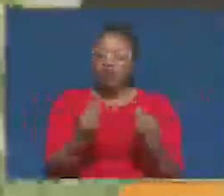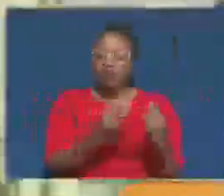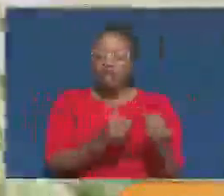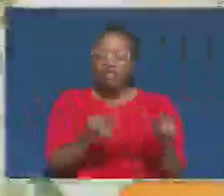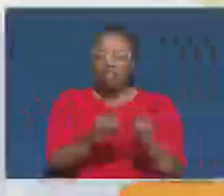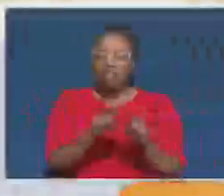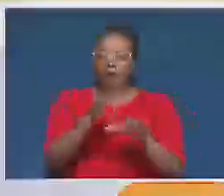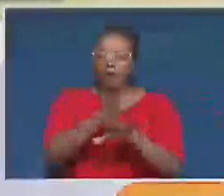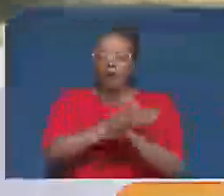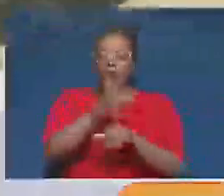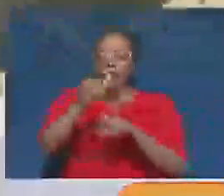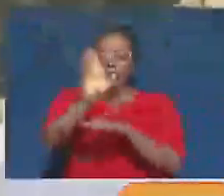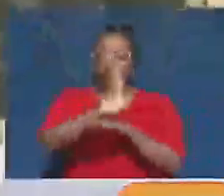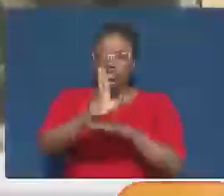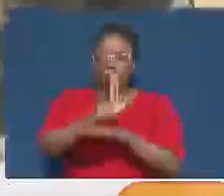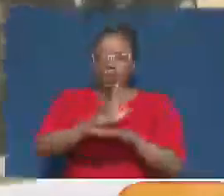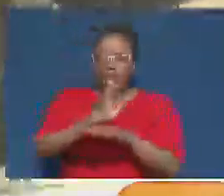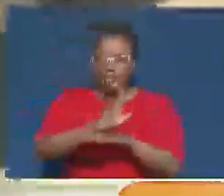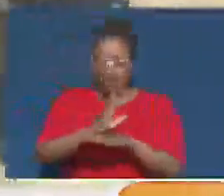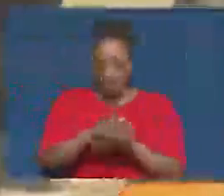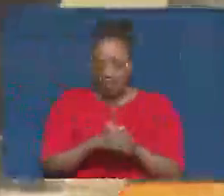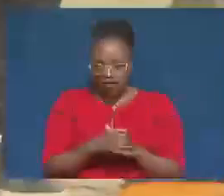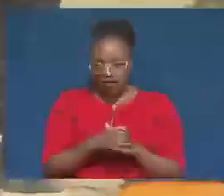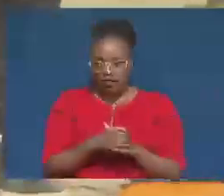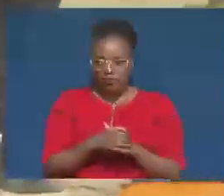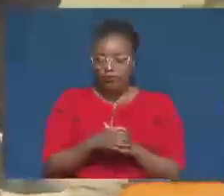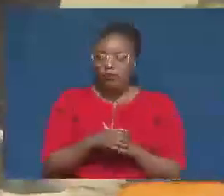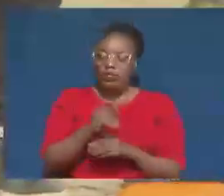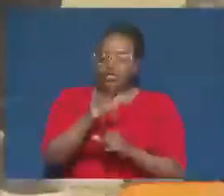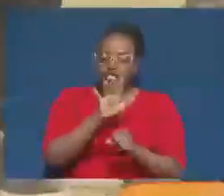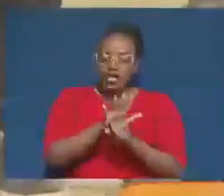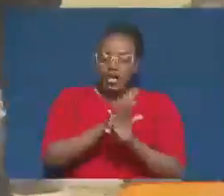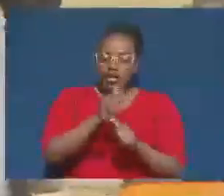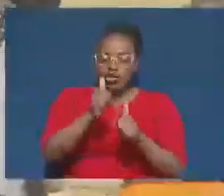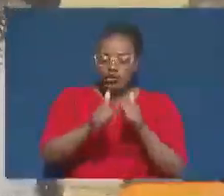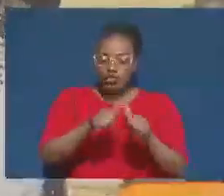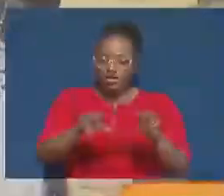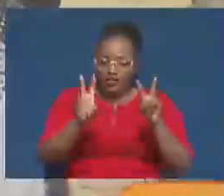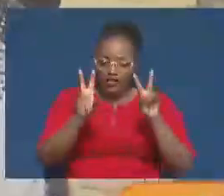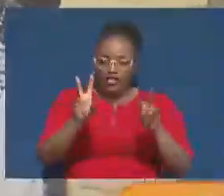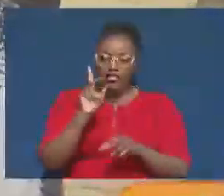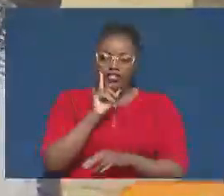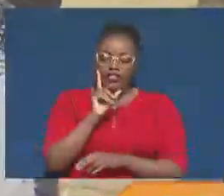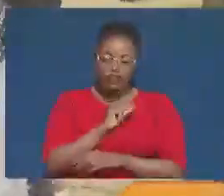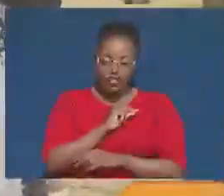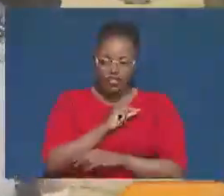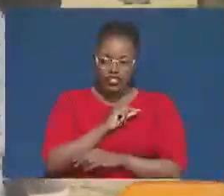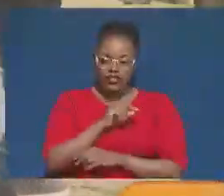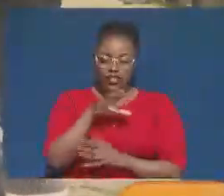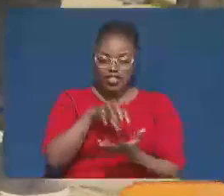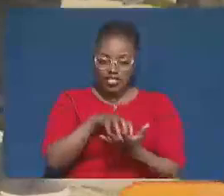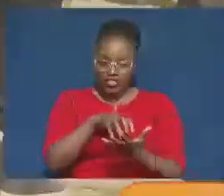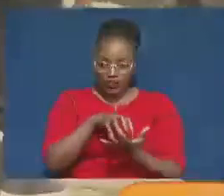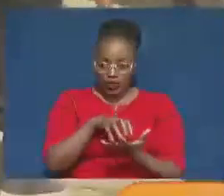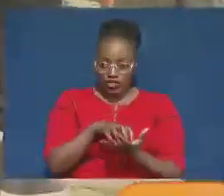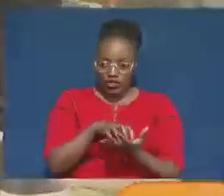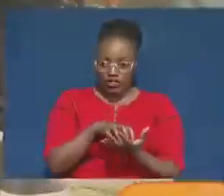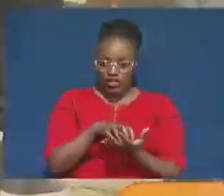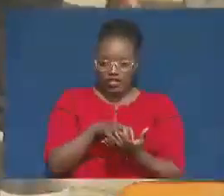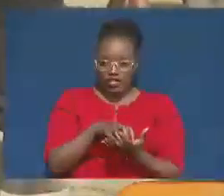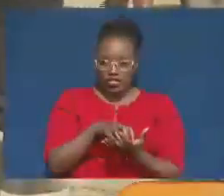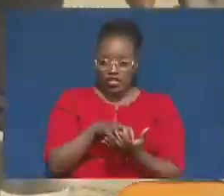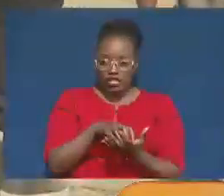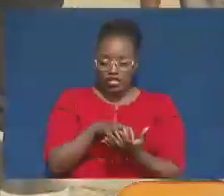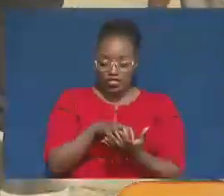ile tunatumiaga uko kwetu manyumbani. Mimi vile nimesoma, ni hali ya